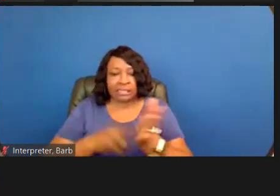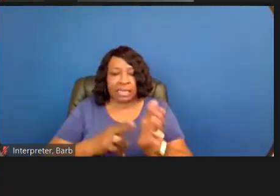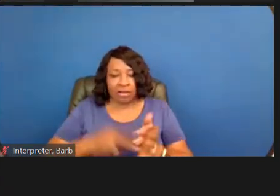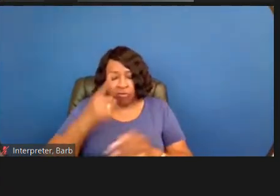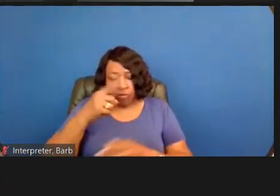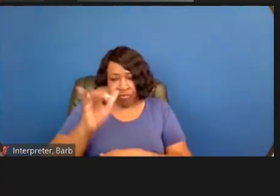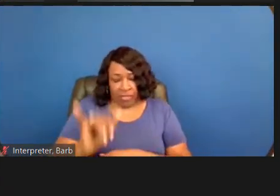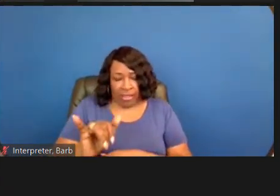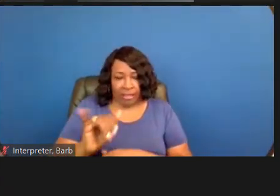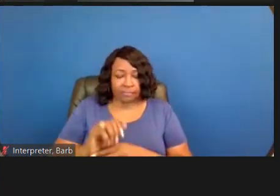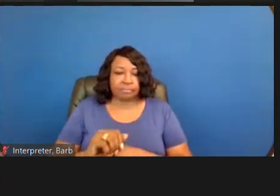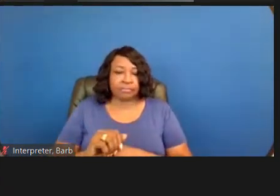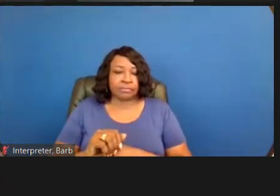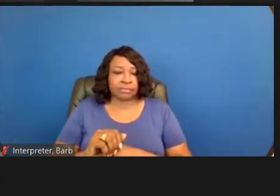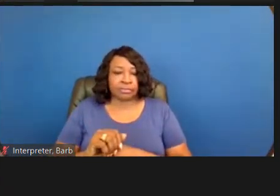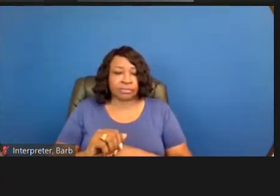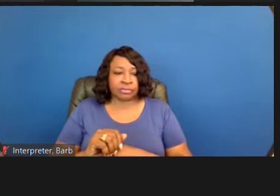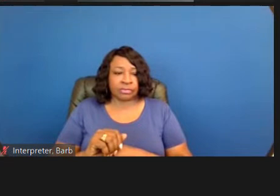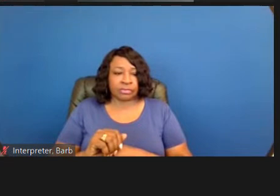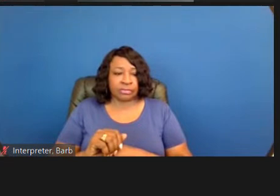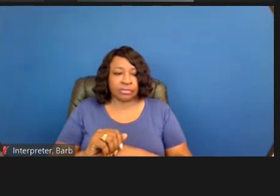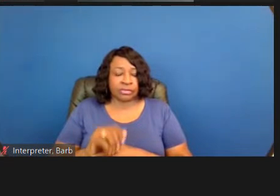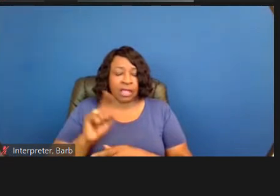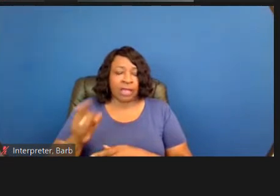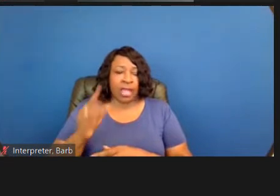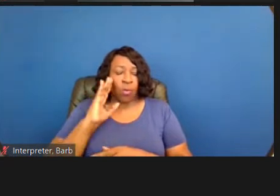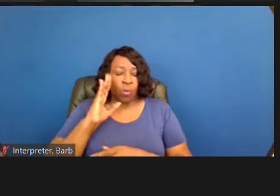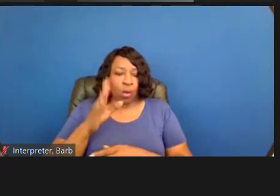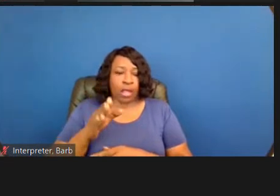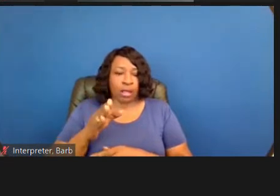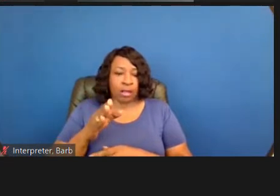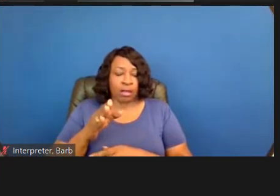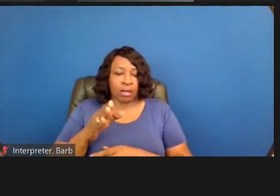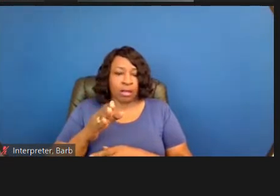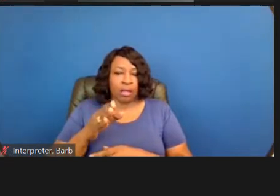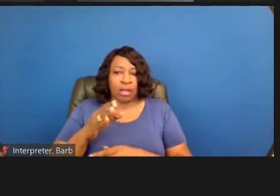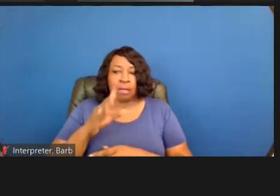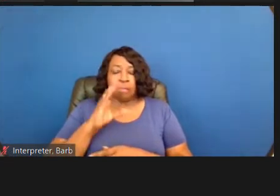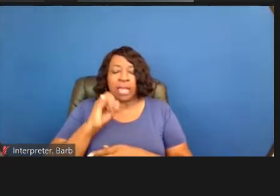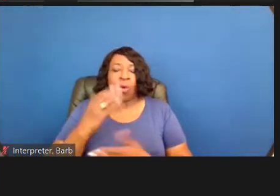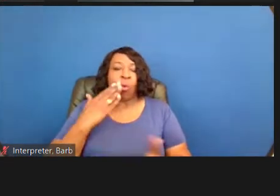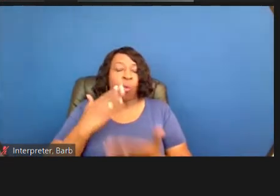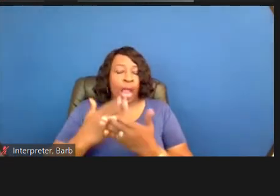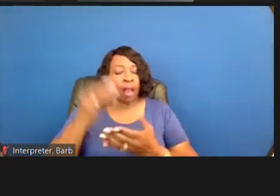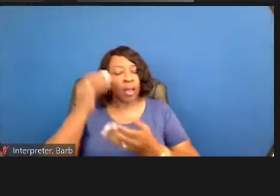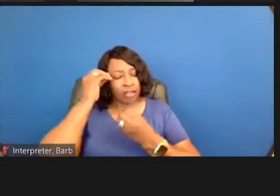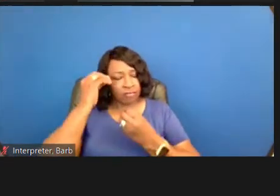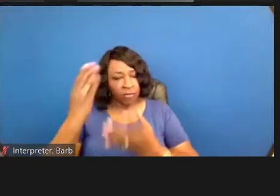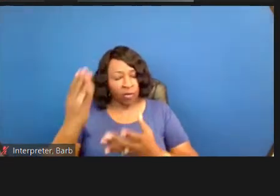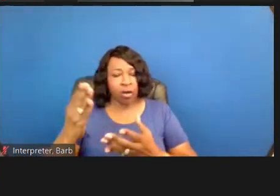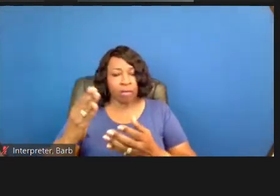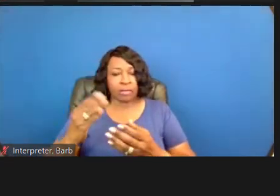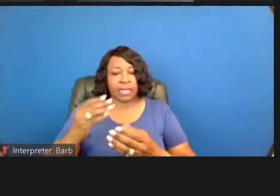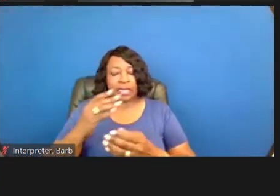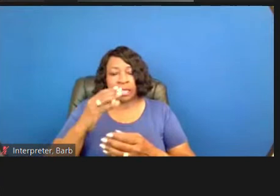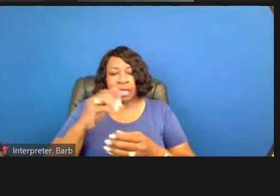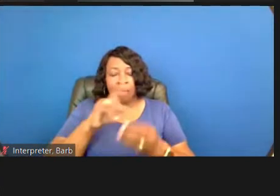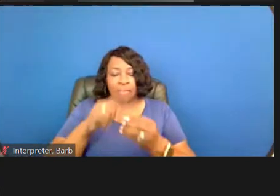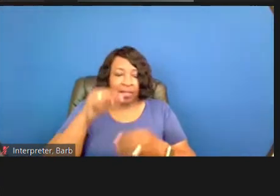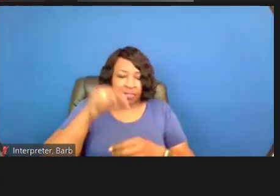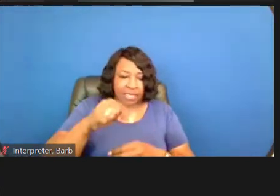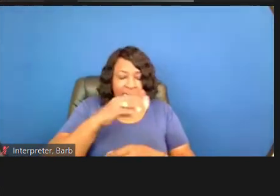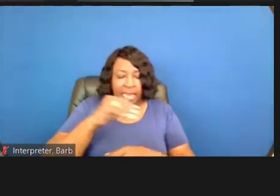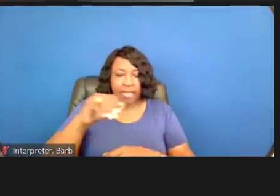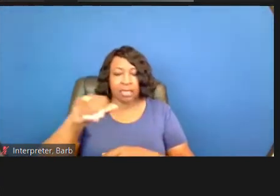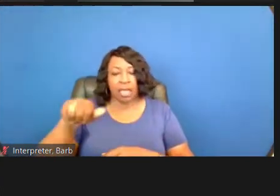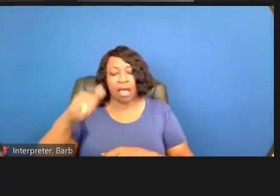then they would be well informed not only about this upcoming project and over the